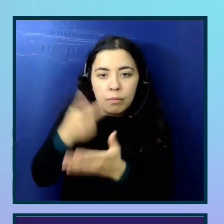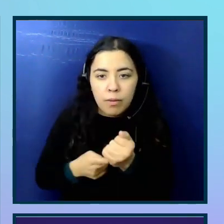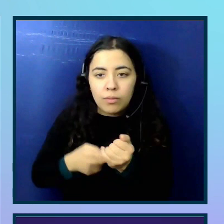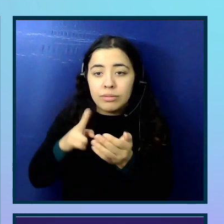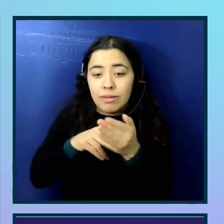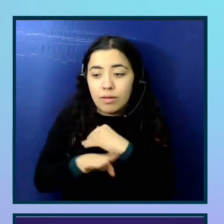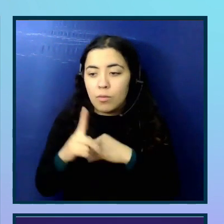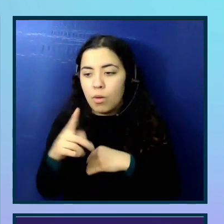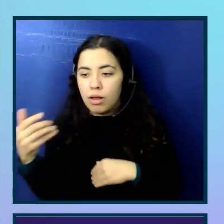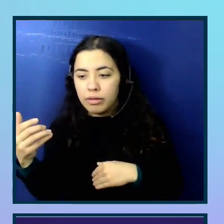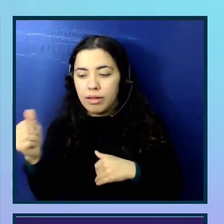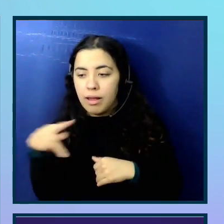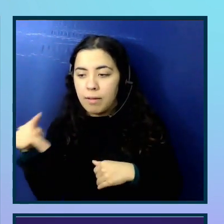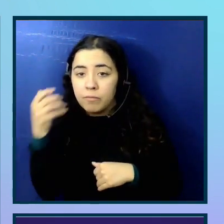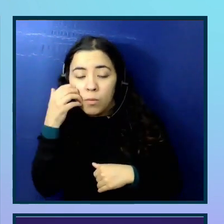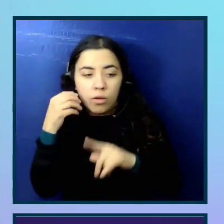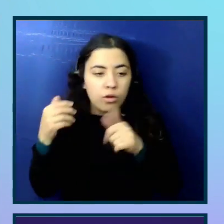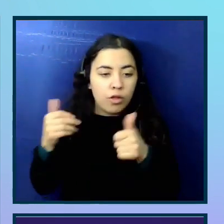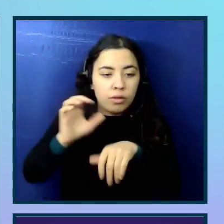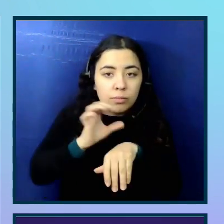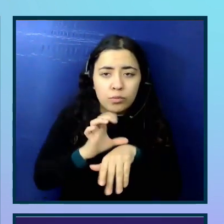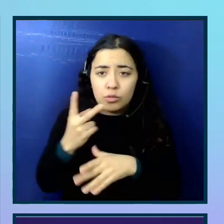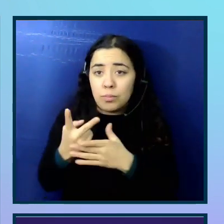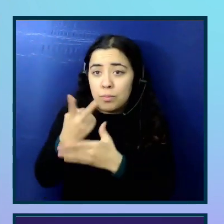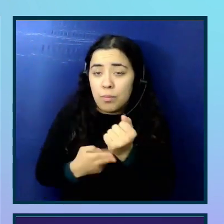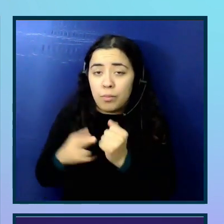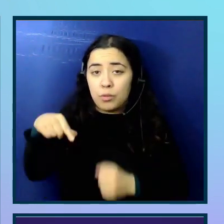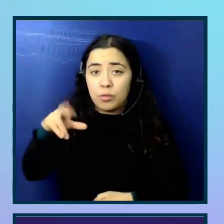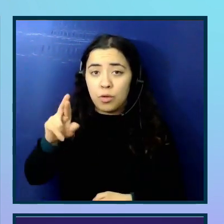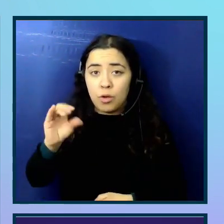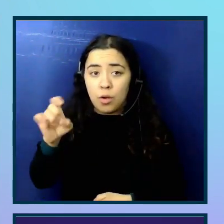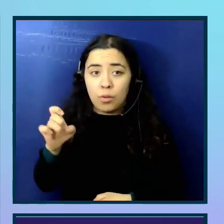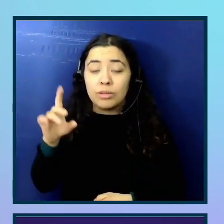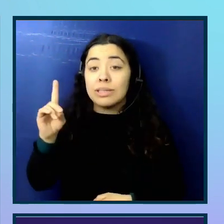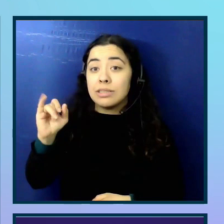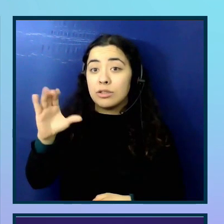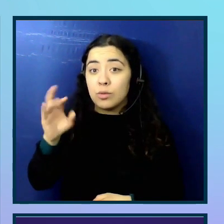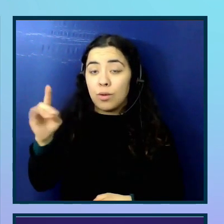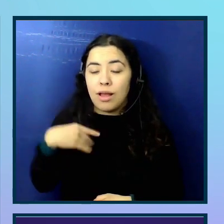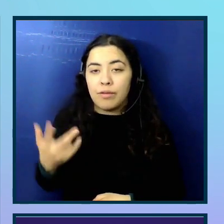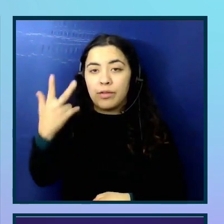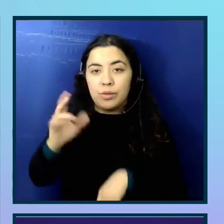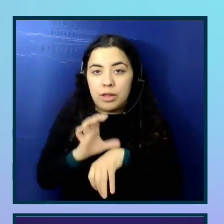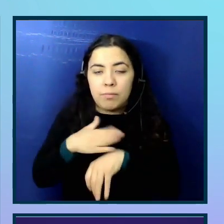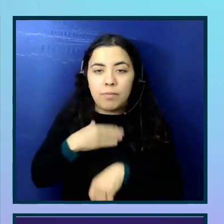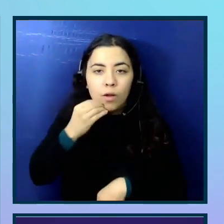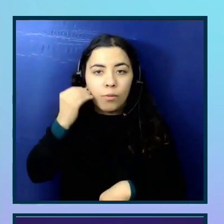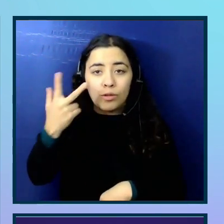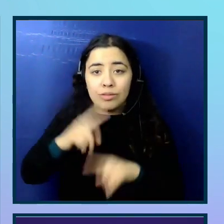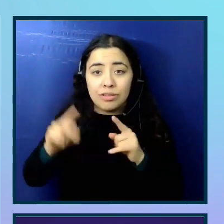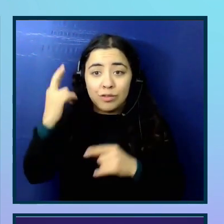the other and being able to use QR codes makes life a lot easier. Discord, for example, I have 3 computers in my home that I use for 3 different